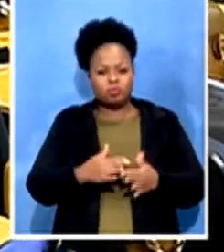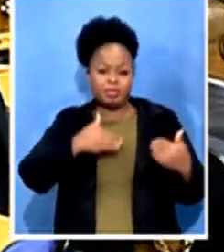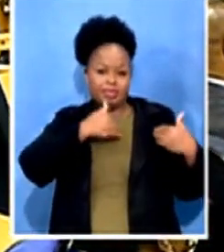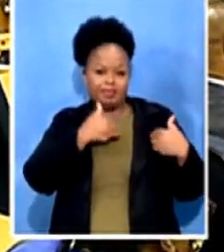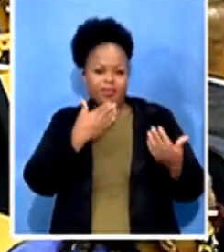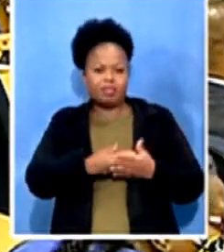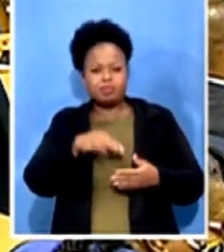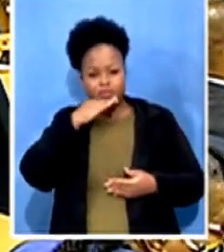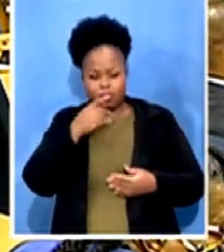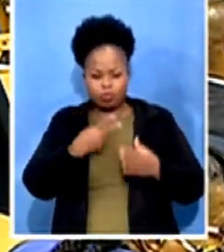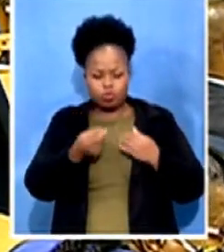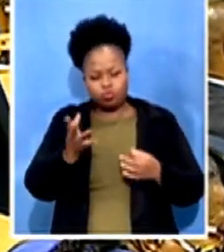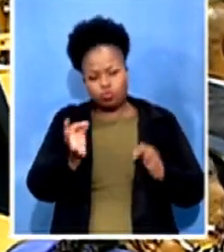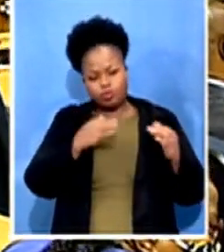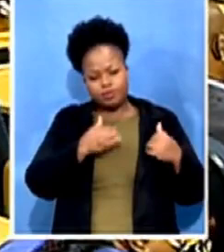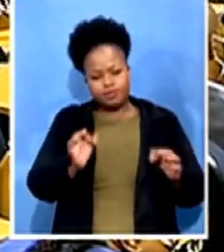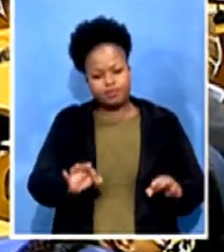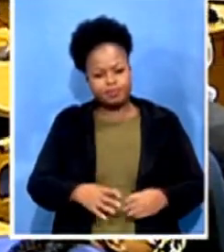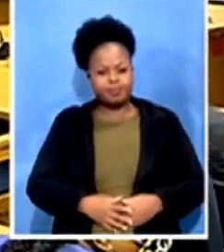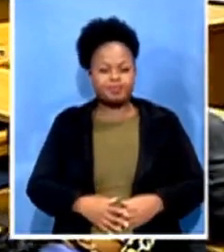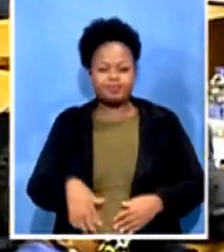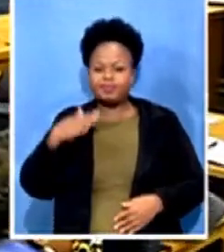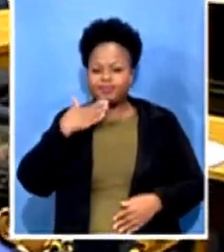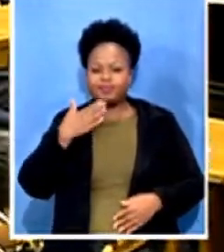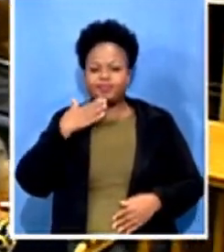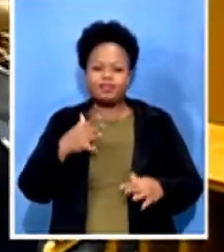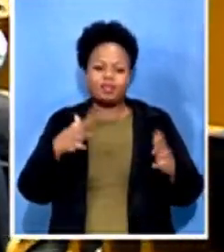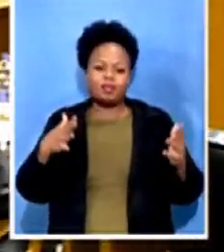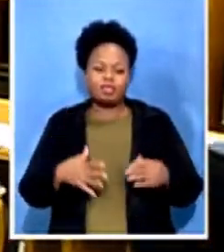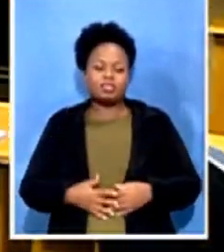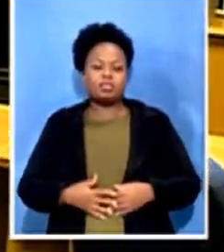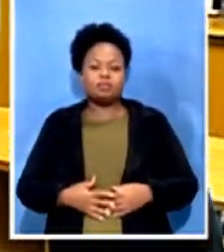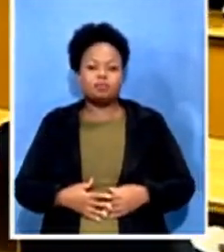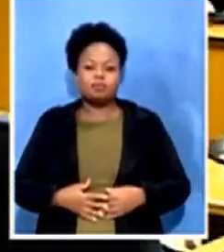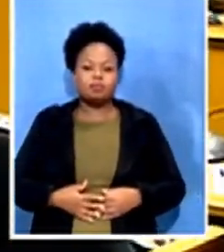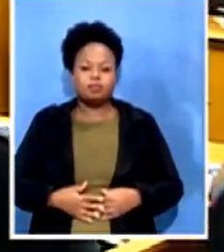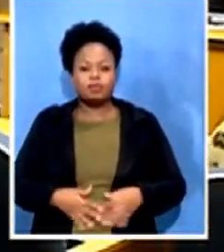But thank you very much for that. So at this point, let me say thank you and say that